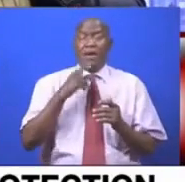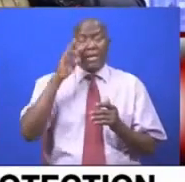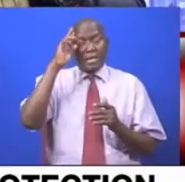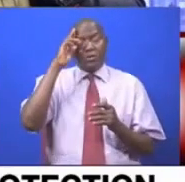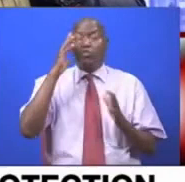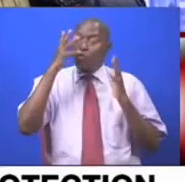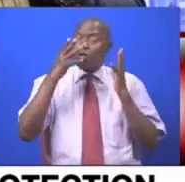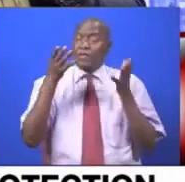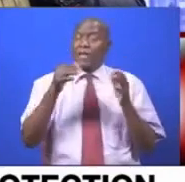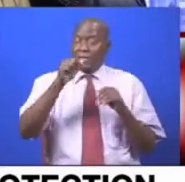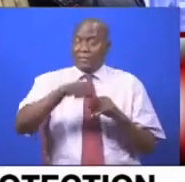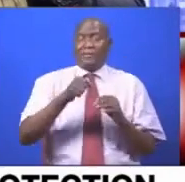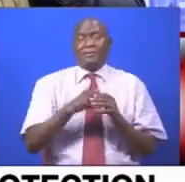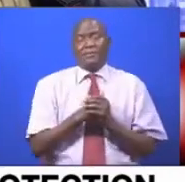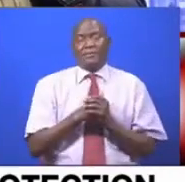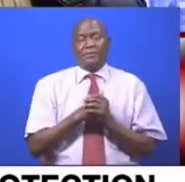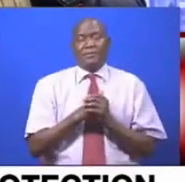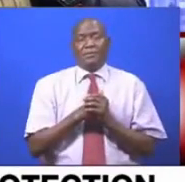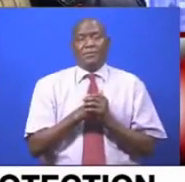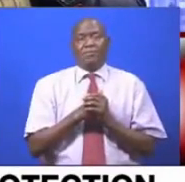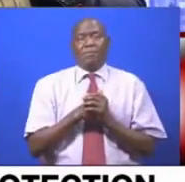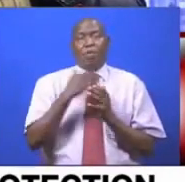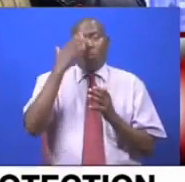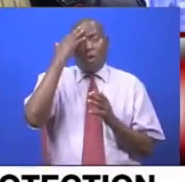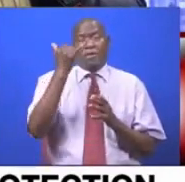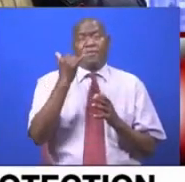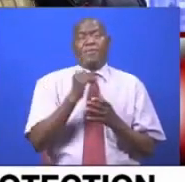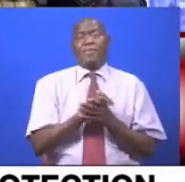to worry, Grace, because